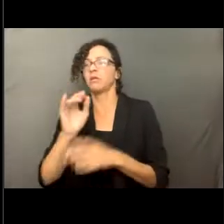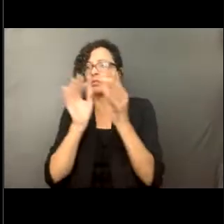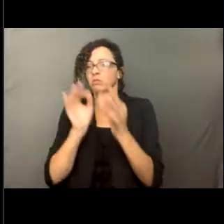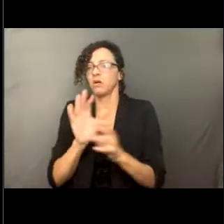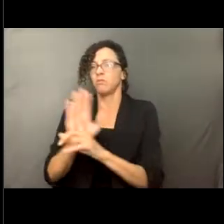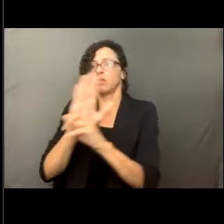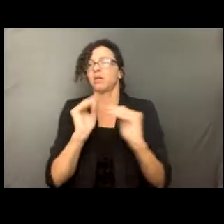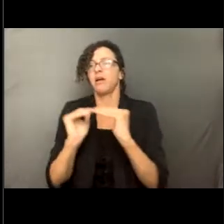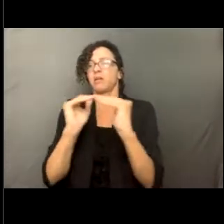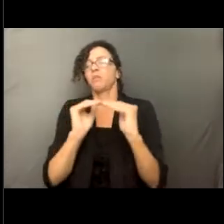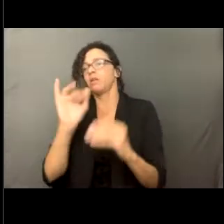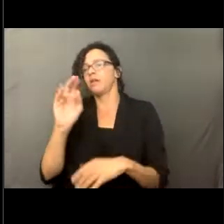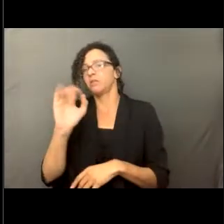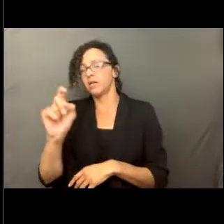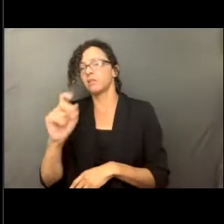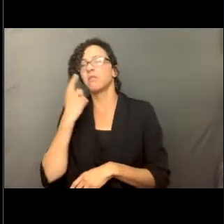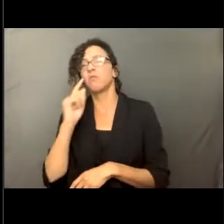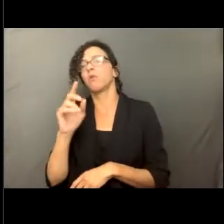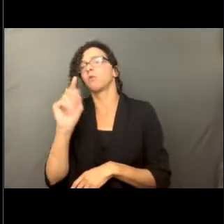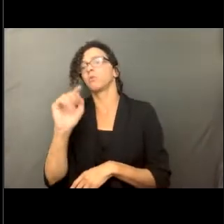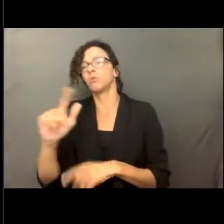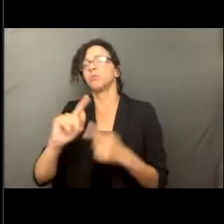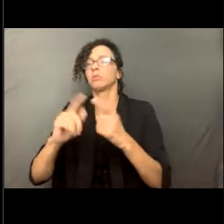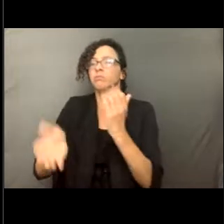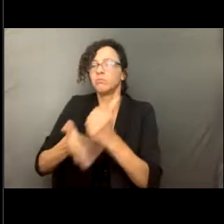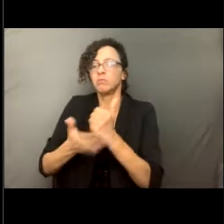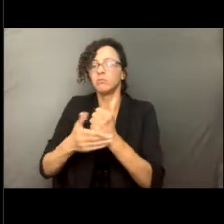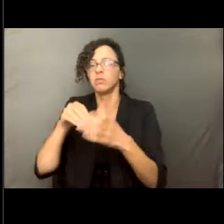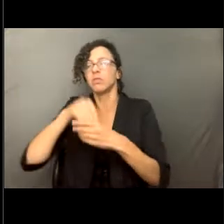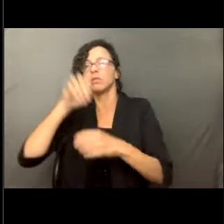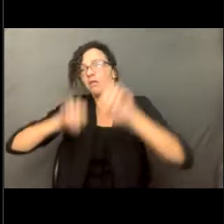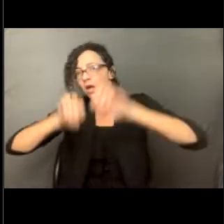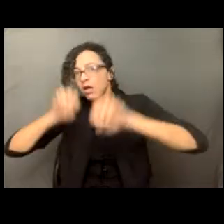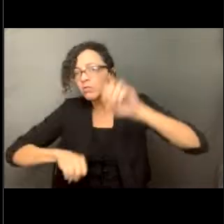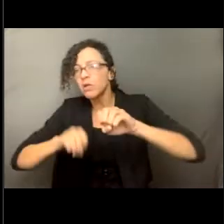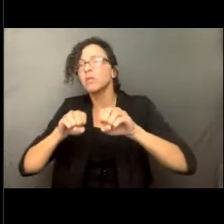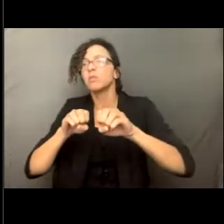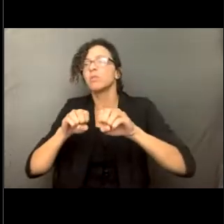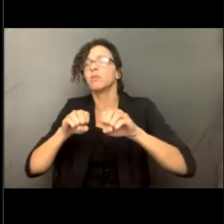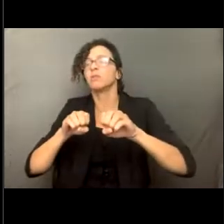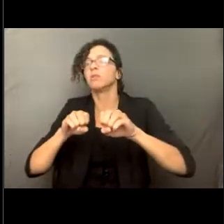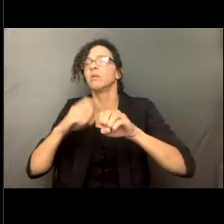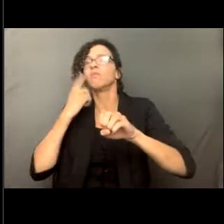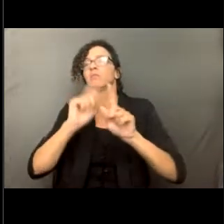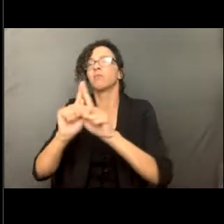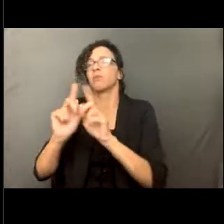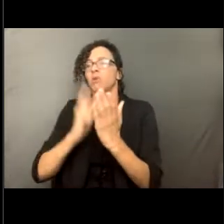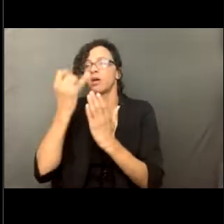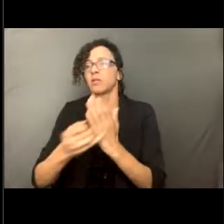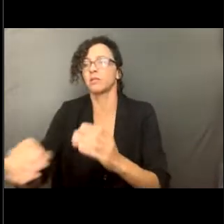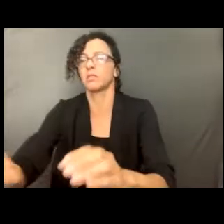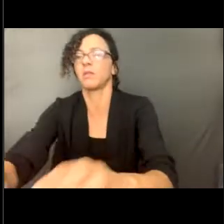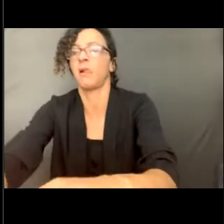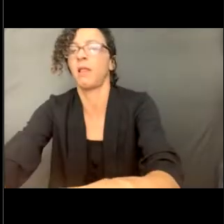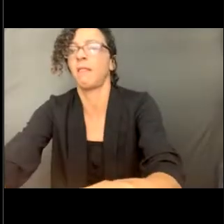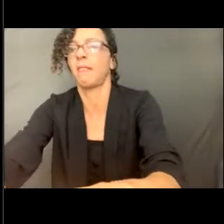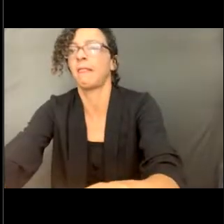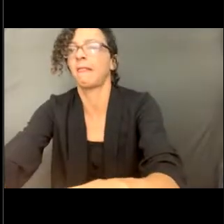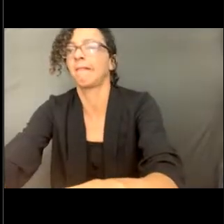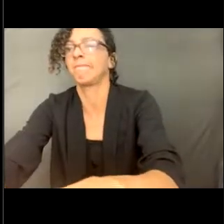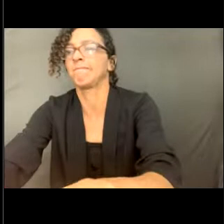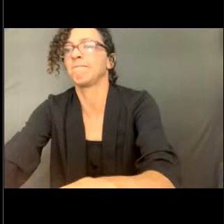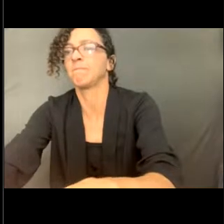tool to assist in the evaluation and prioritization of the department's projects. Additionally, we are concerned that the current equity index